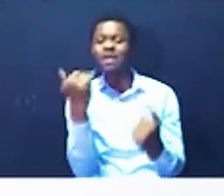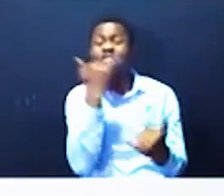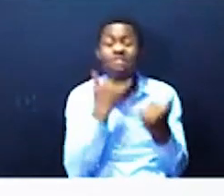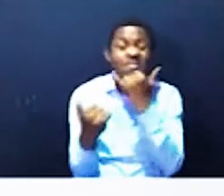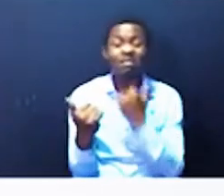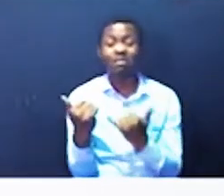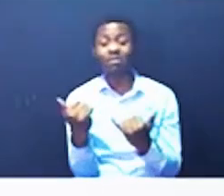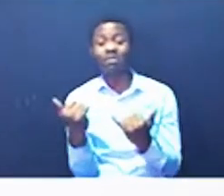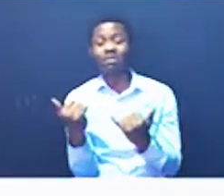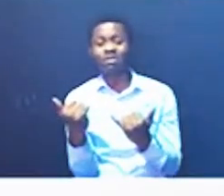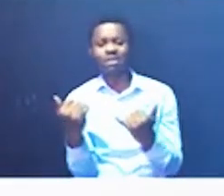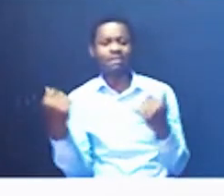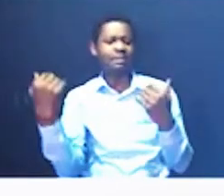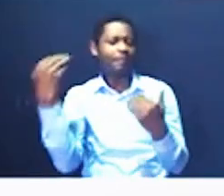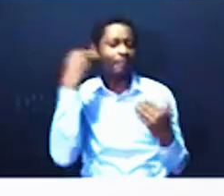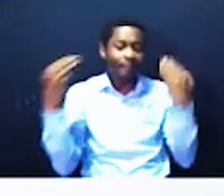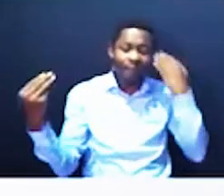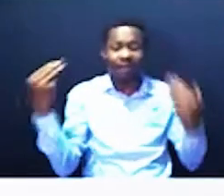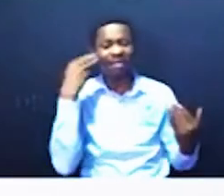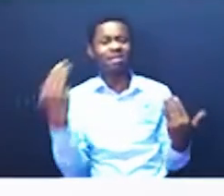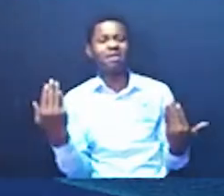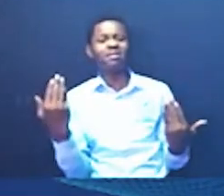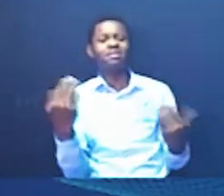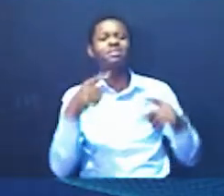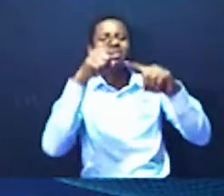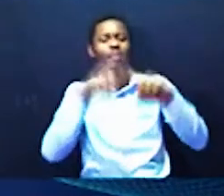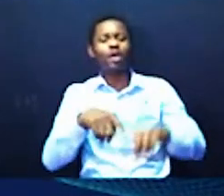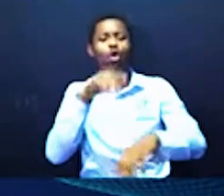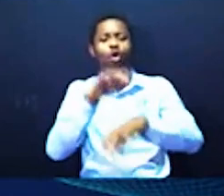one has in the inner man.